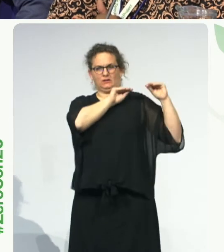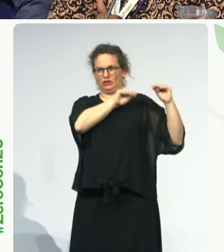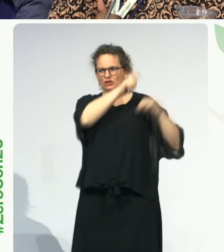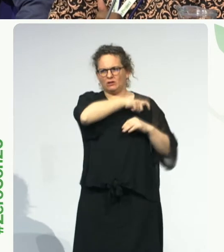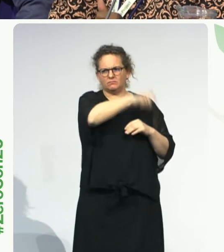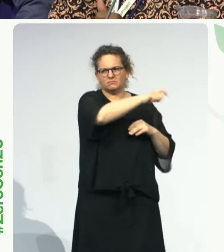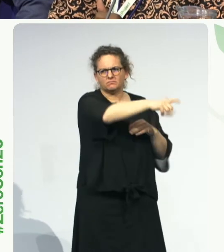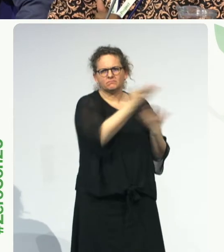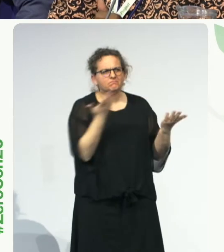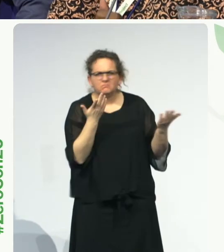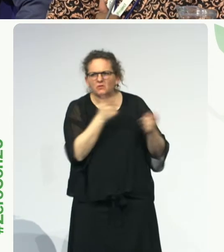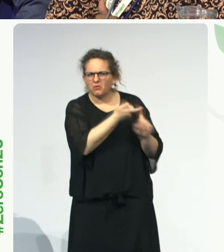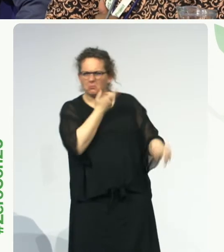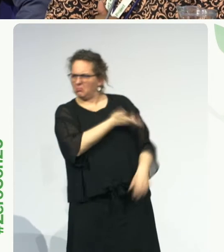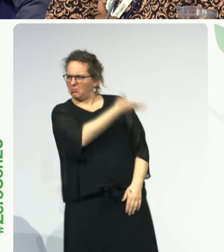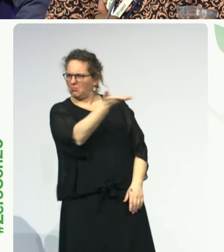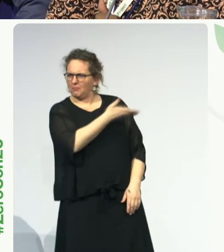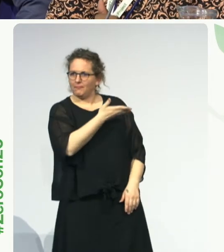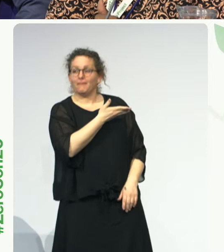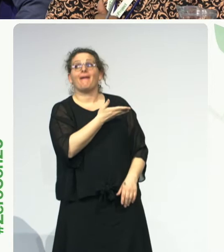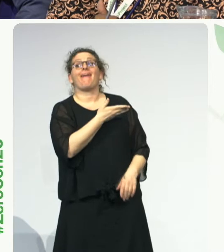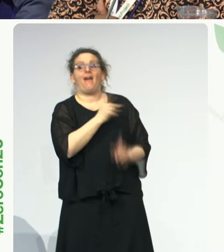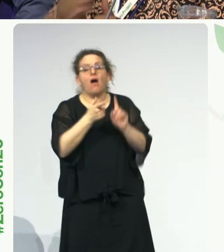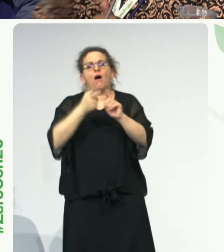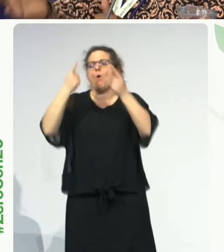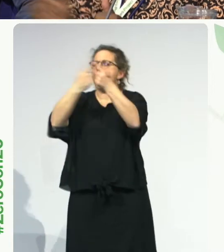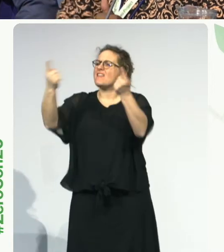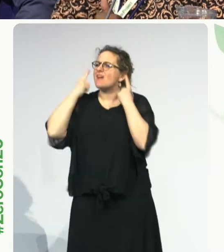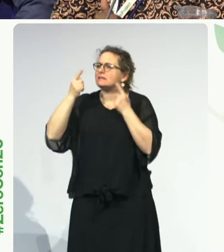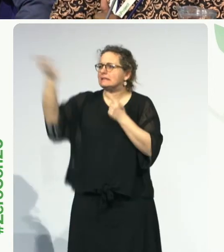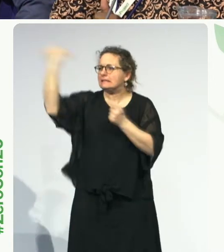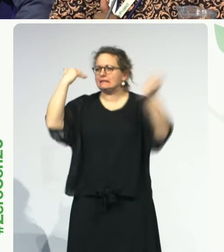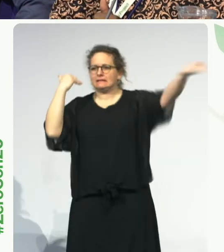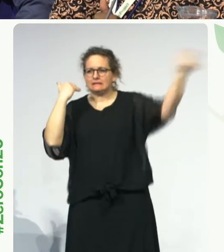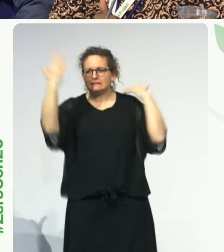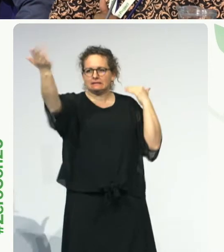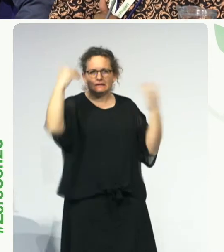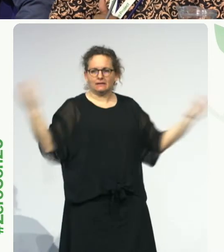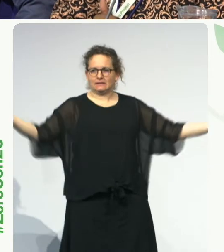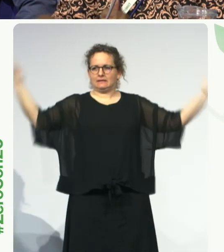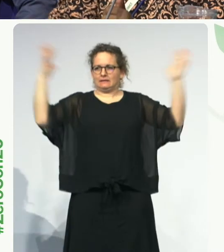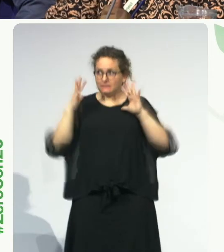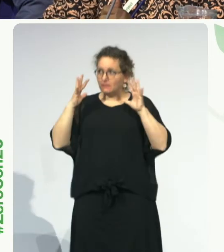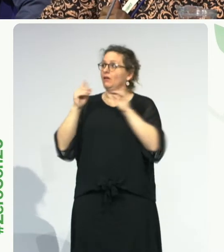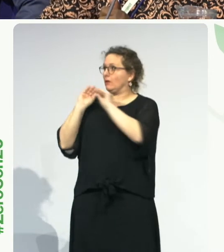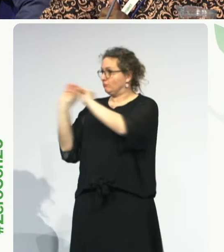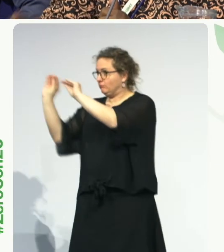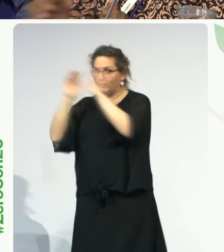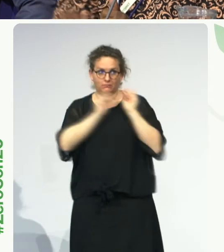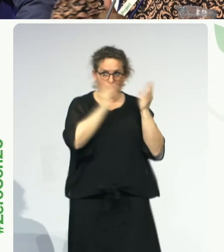Zanzibar, also from the Ministry of Education and other institutions.